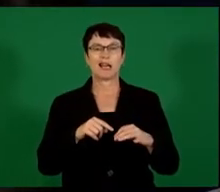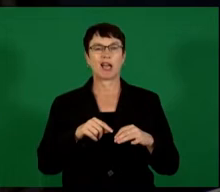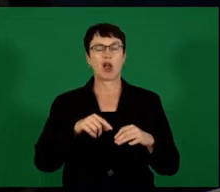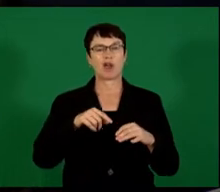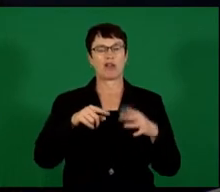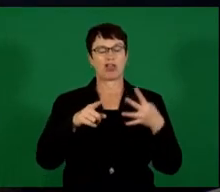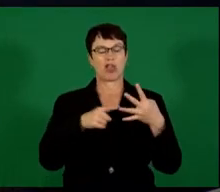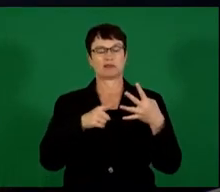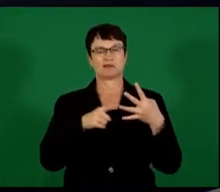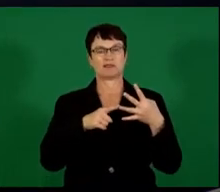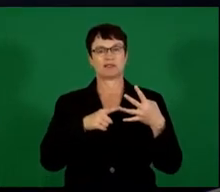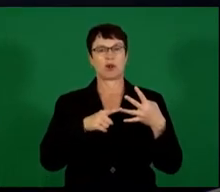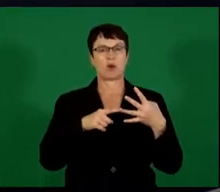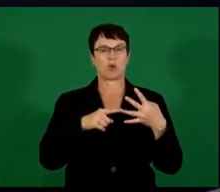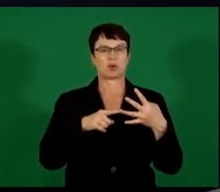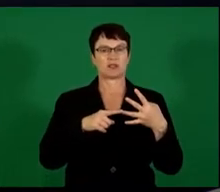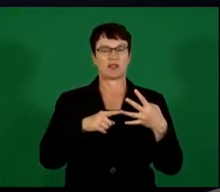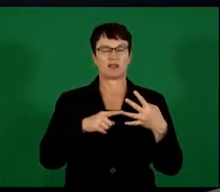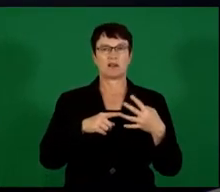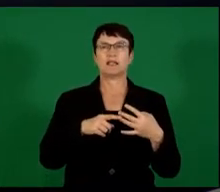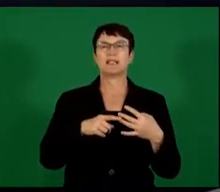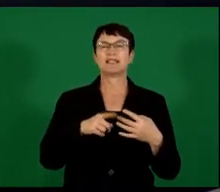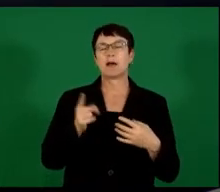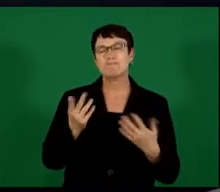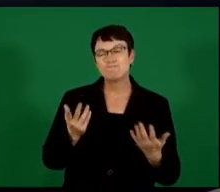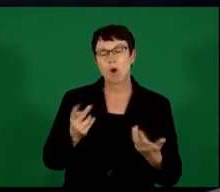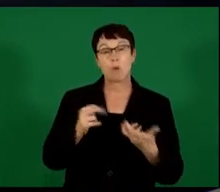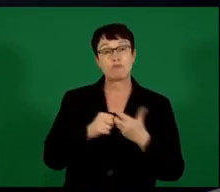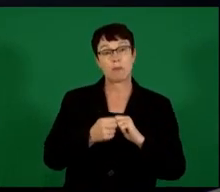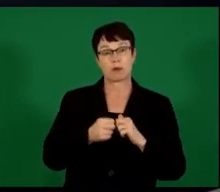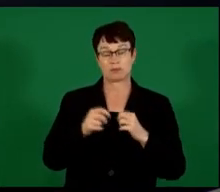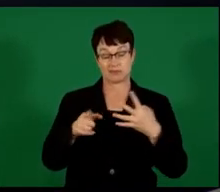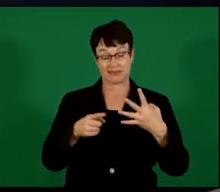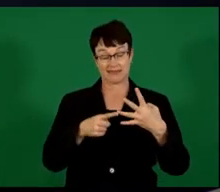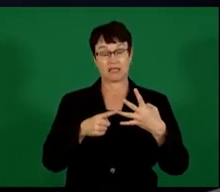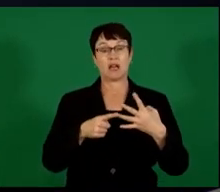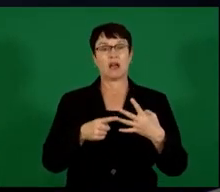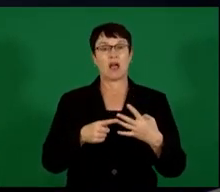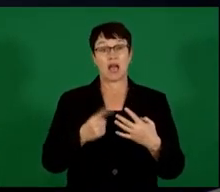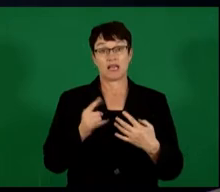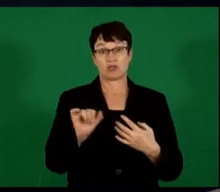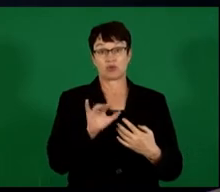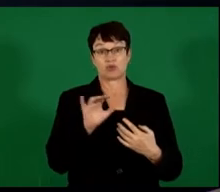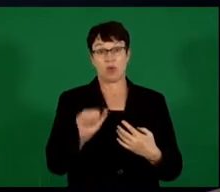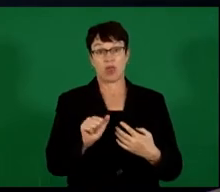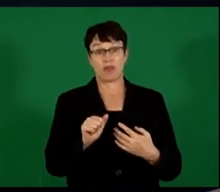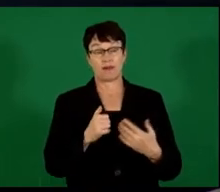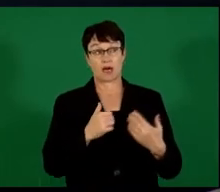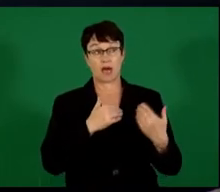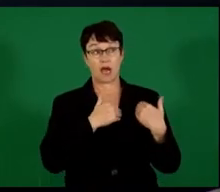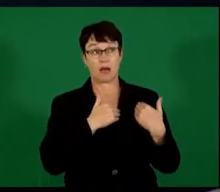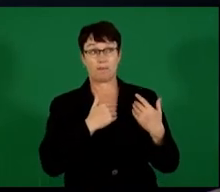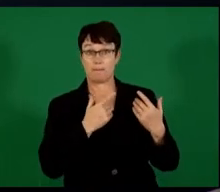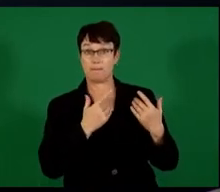I think the bottom line with the Q3 numbers is that the statistics just came out highly volatile. So